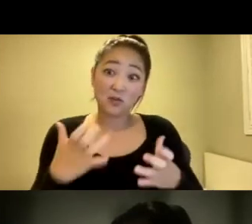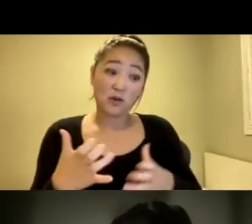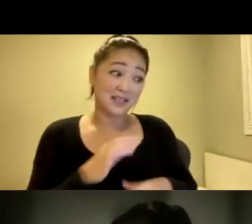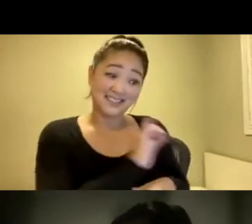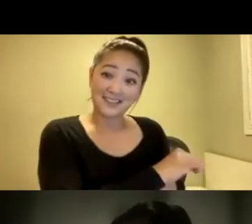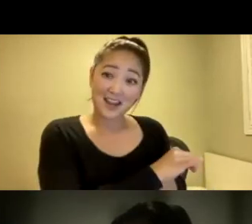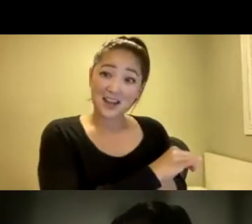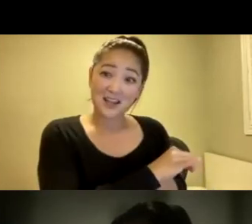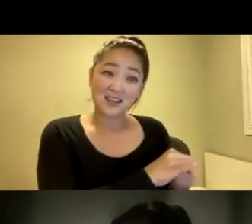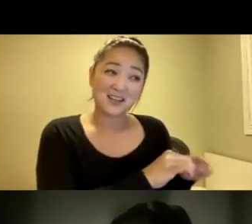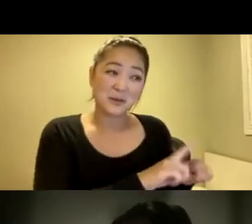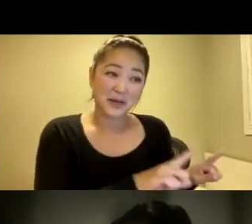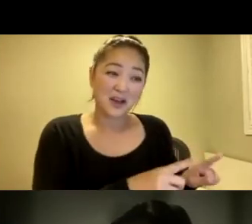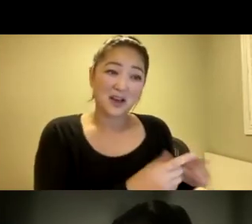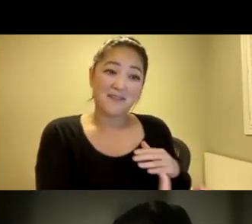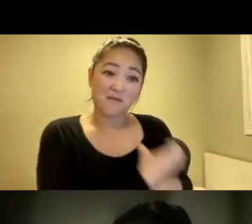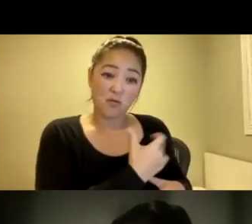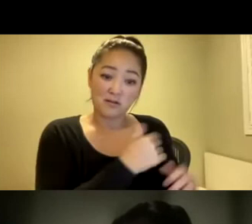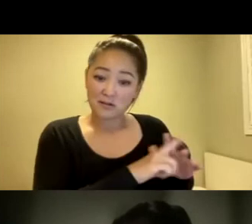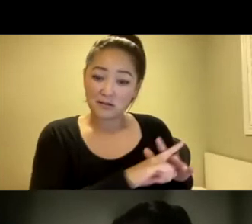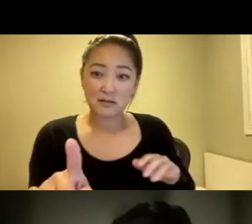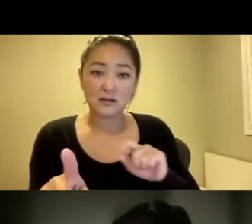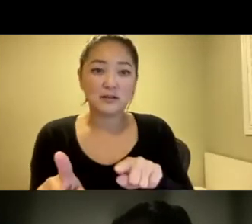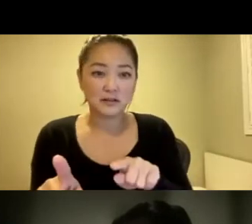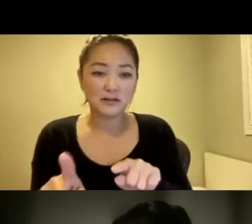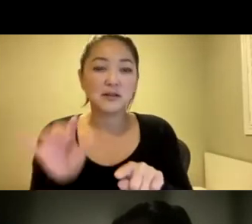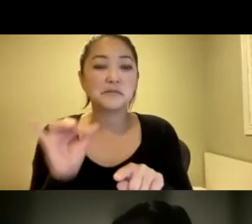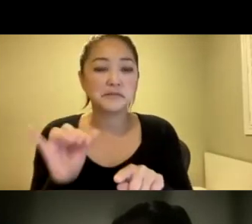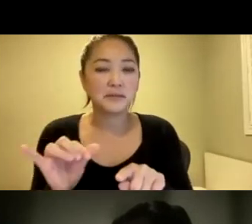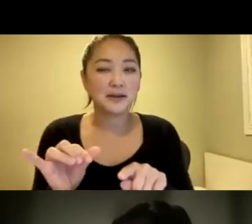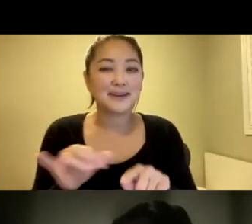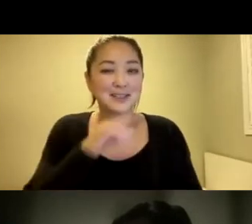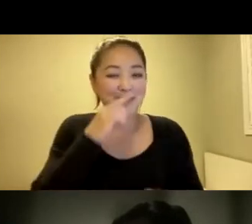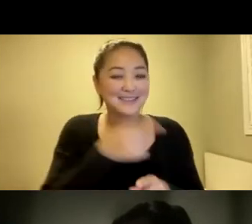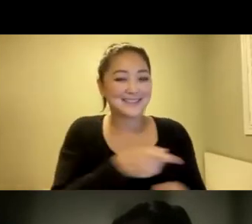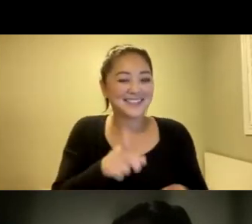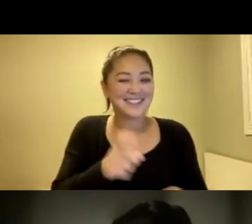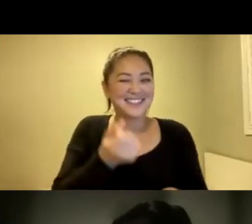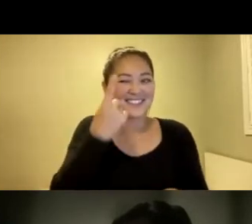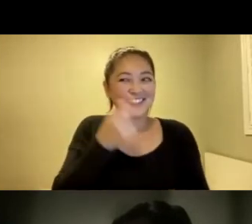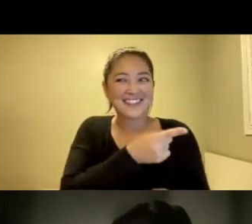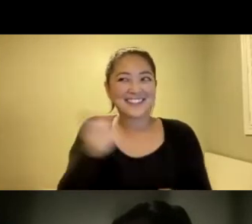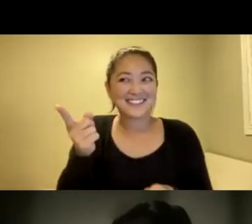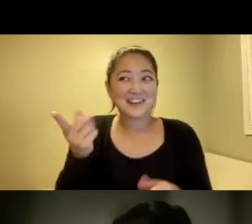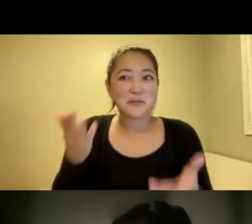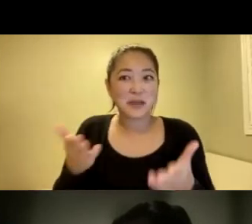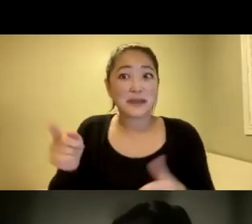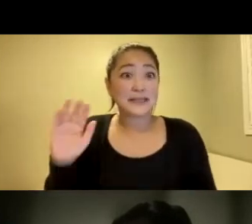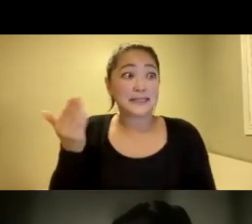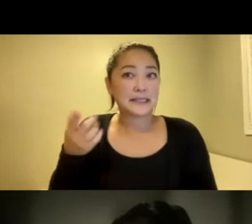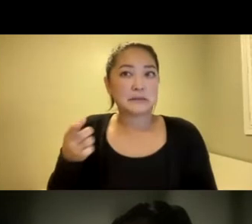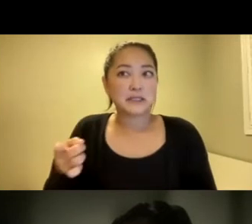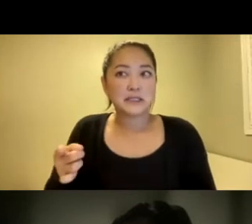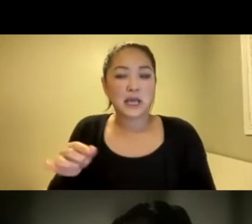there was danger. And for kids to understand that they are people that maybe if they seem like they're not able to do something,